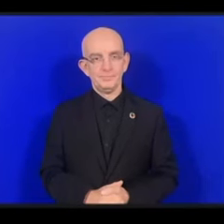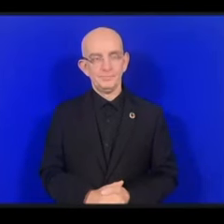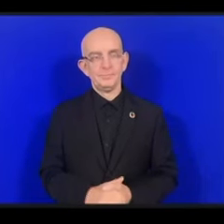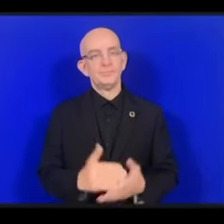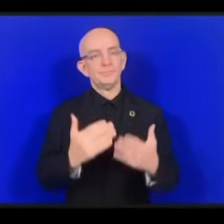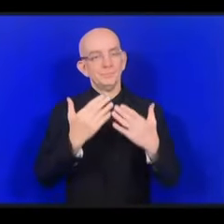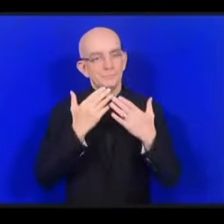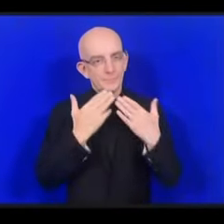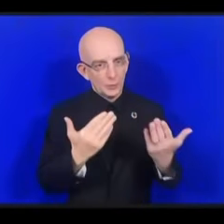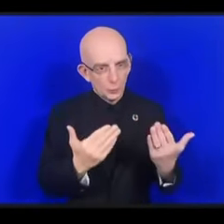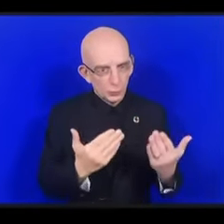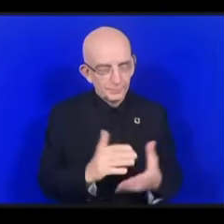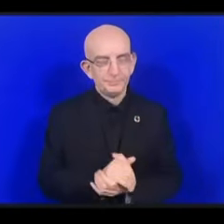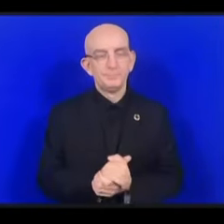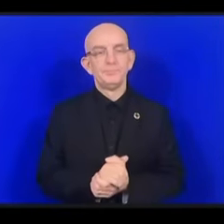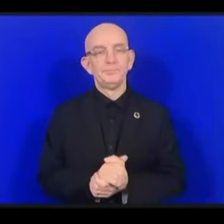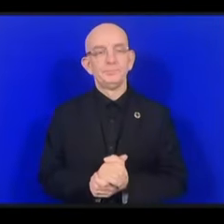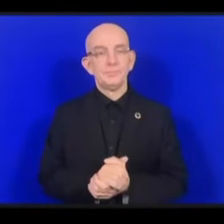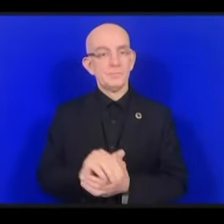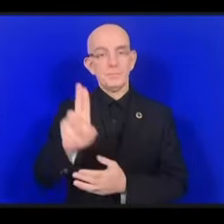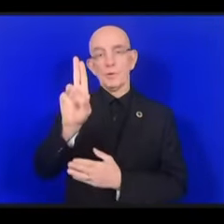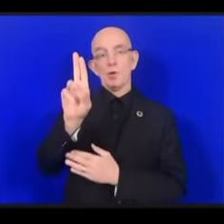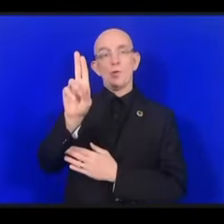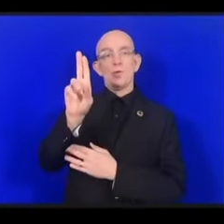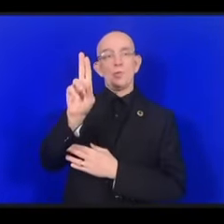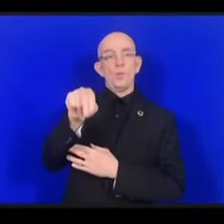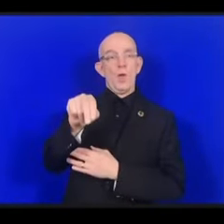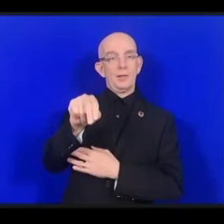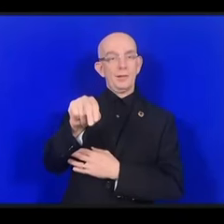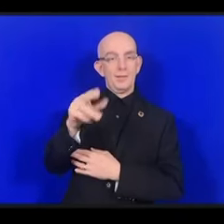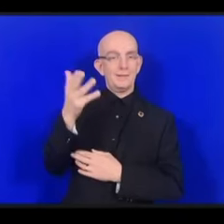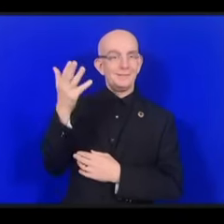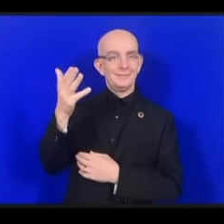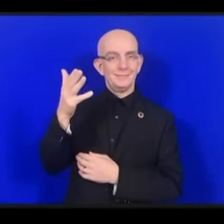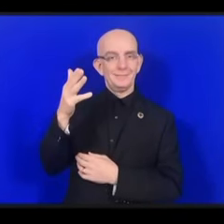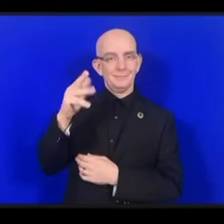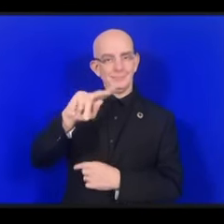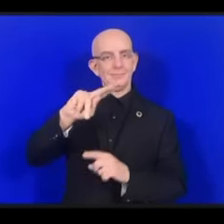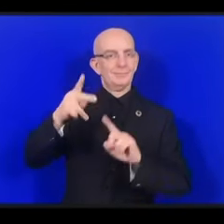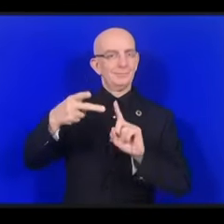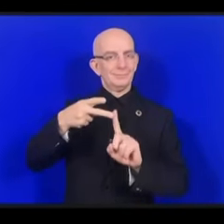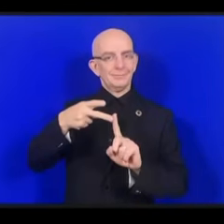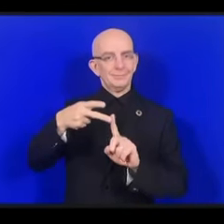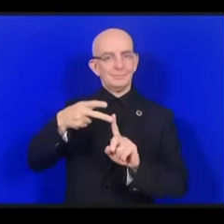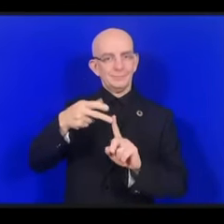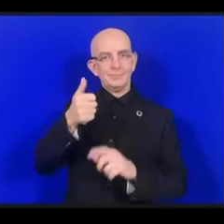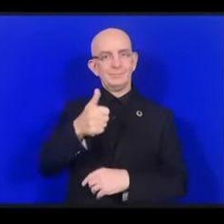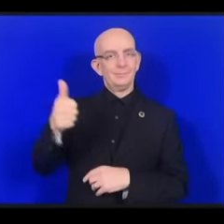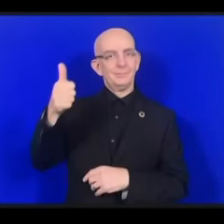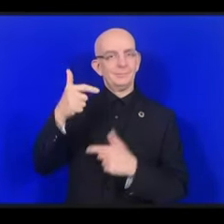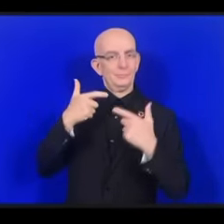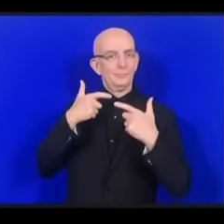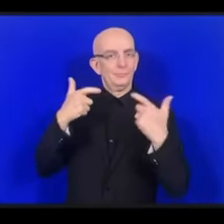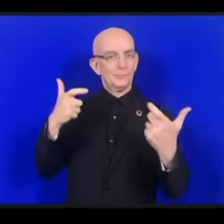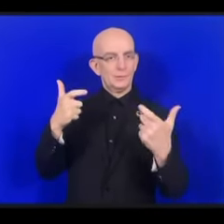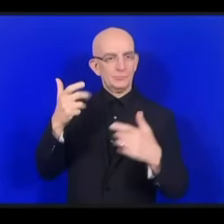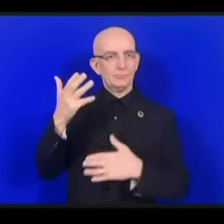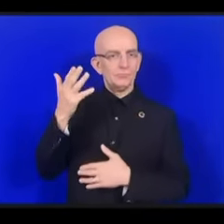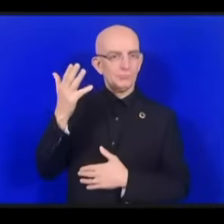Nations General Assembly, Ministry of Internal Affairs, Communications, the Kyoto